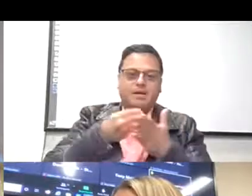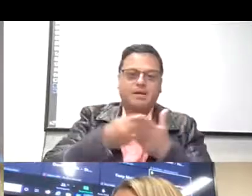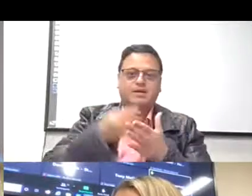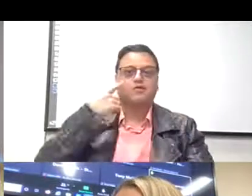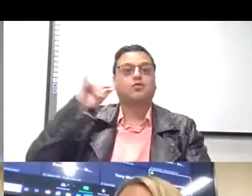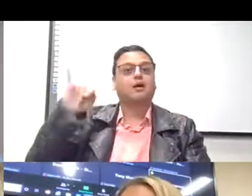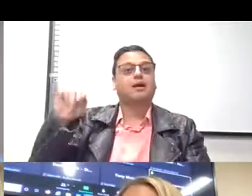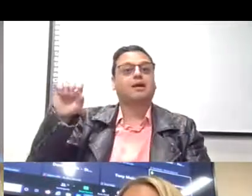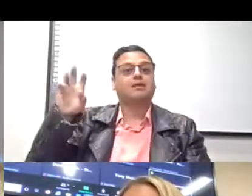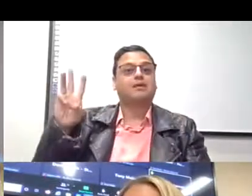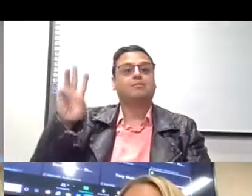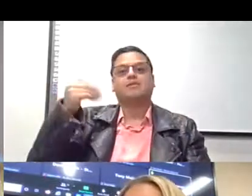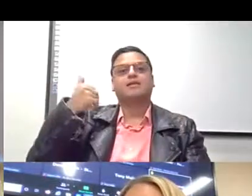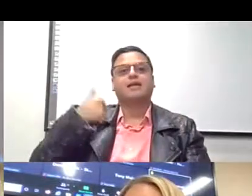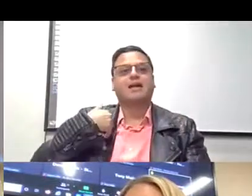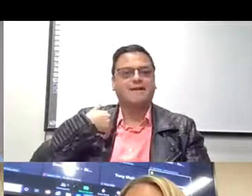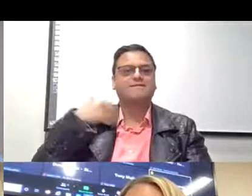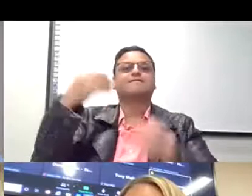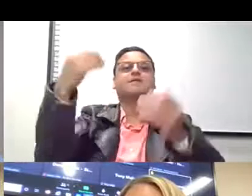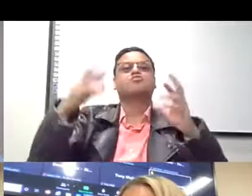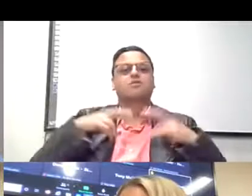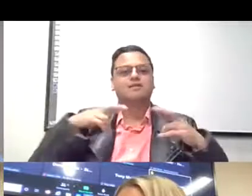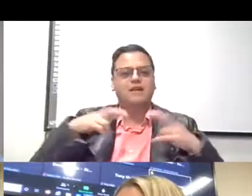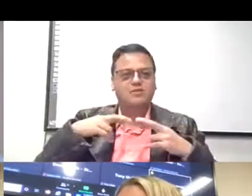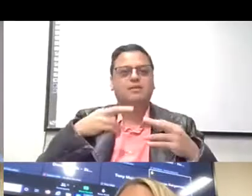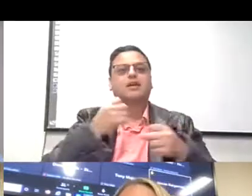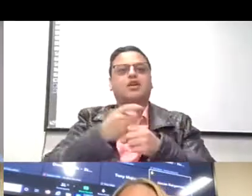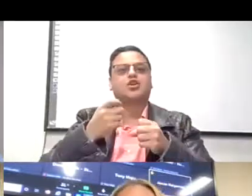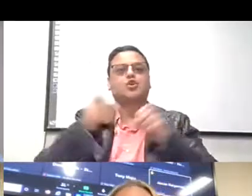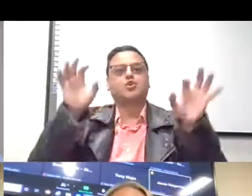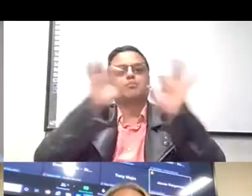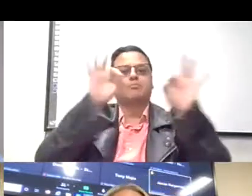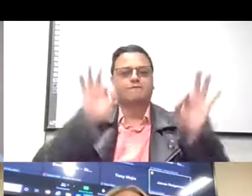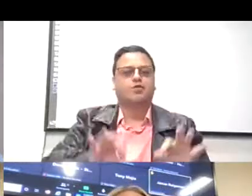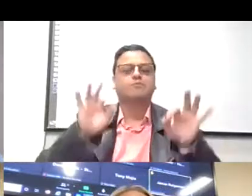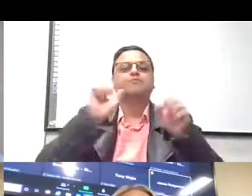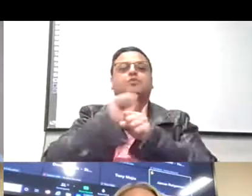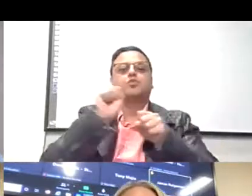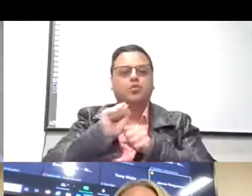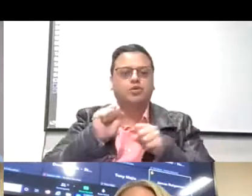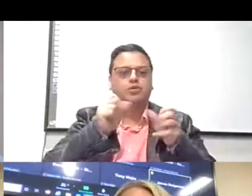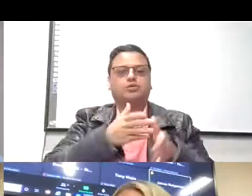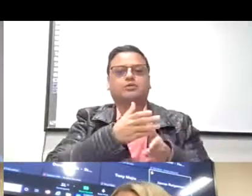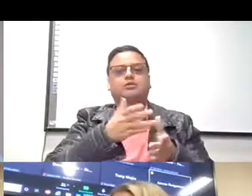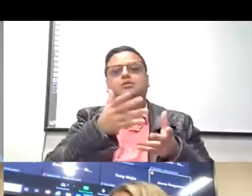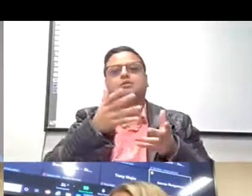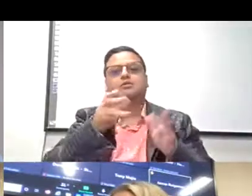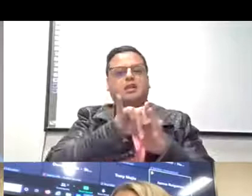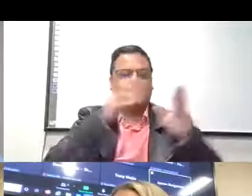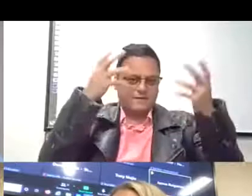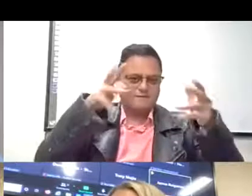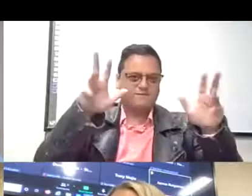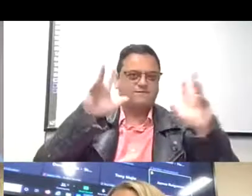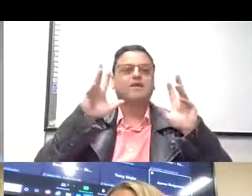a annuity form retirement. So once those workers that Nicole was speaking about put their money into